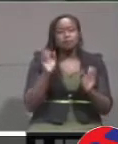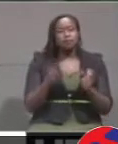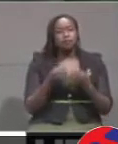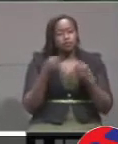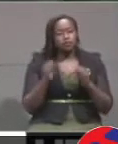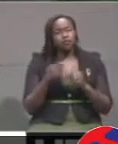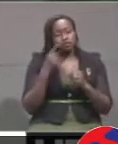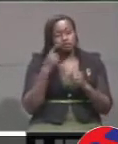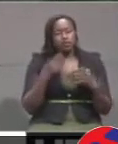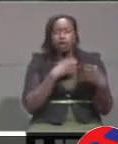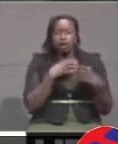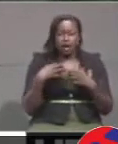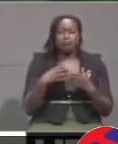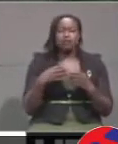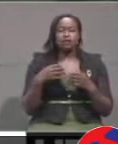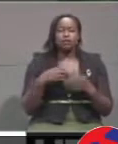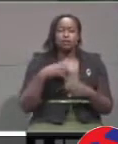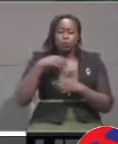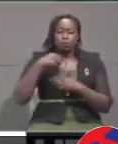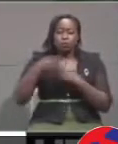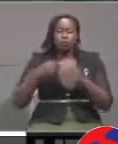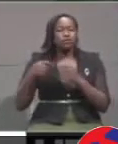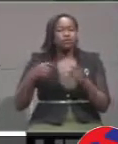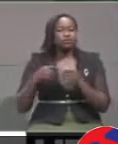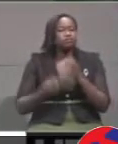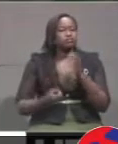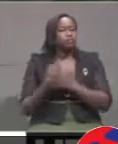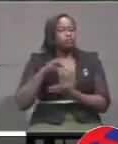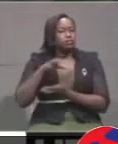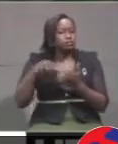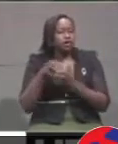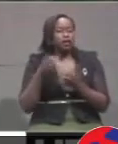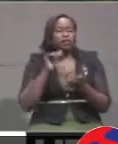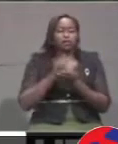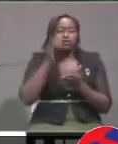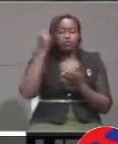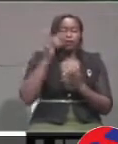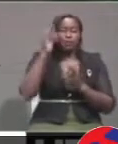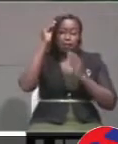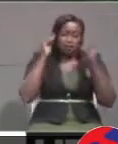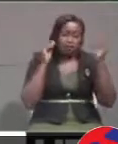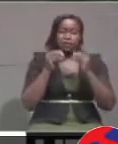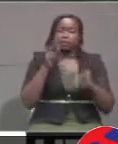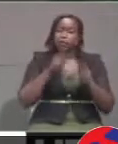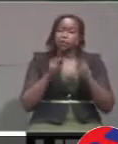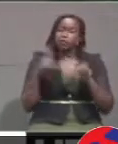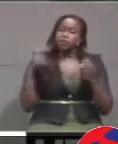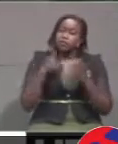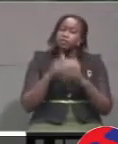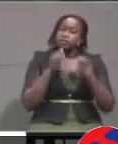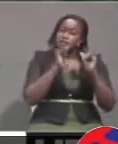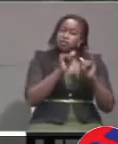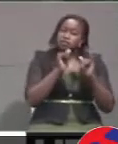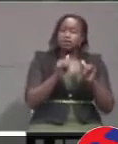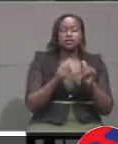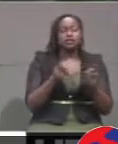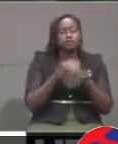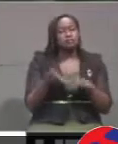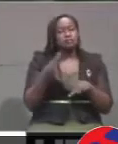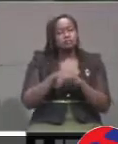traffic officer. Are you trying to say that it is only uniformed guys? Have I solved